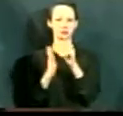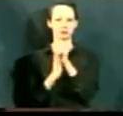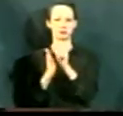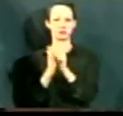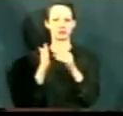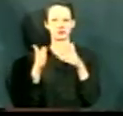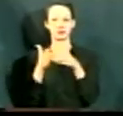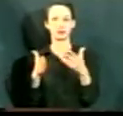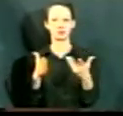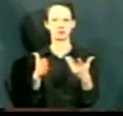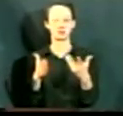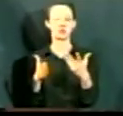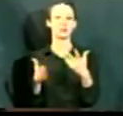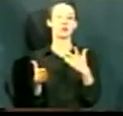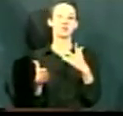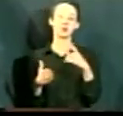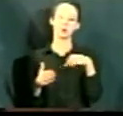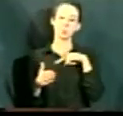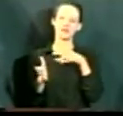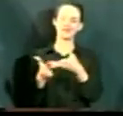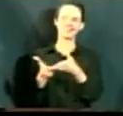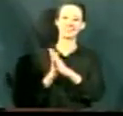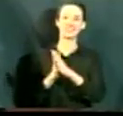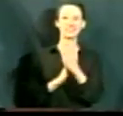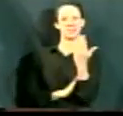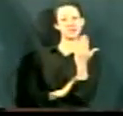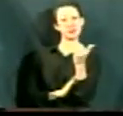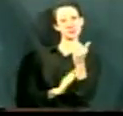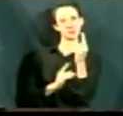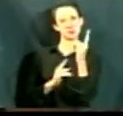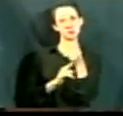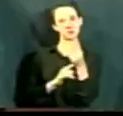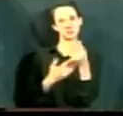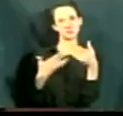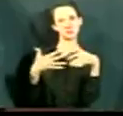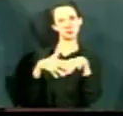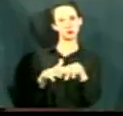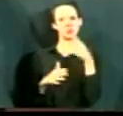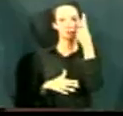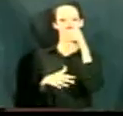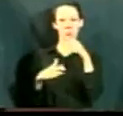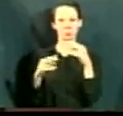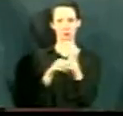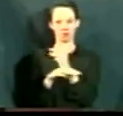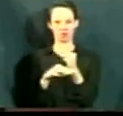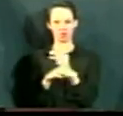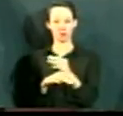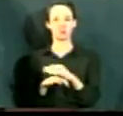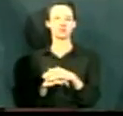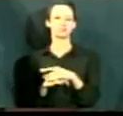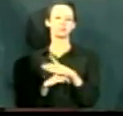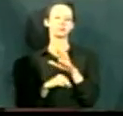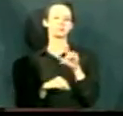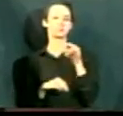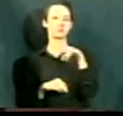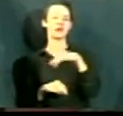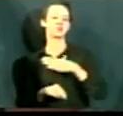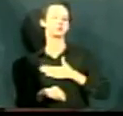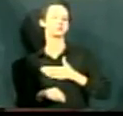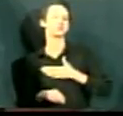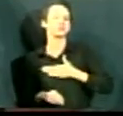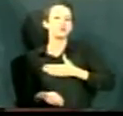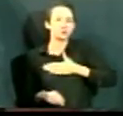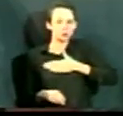due process when we'd ask for 15 minutes of inclusion in math. And so they relented,